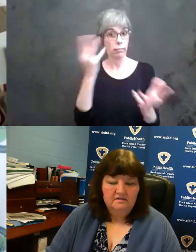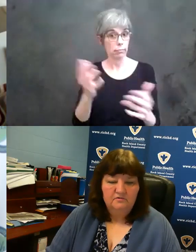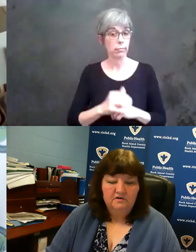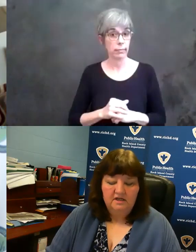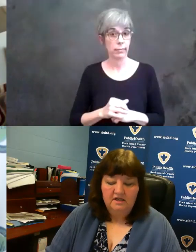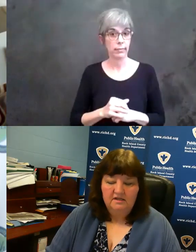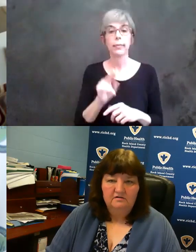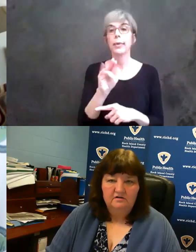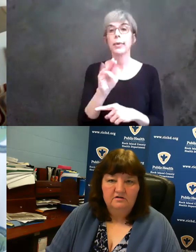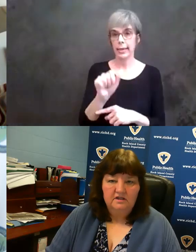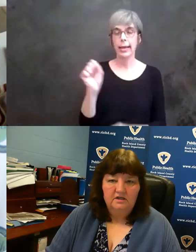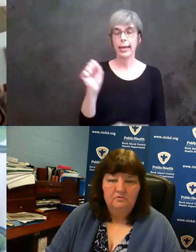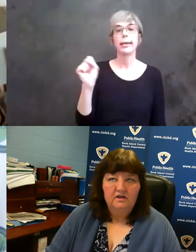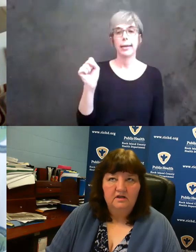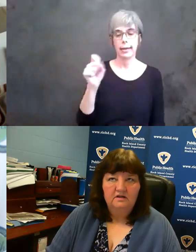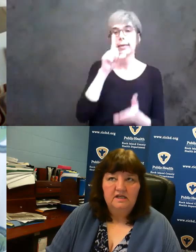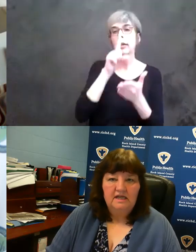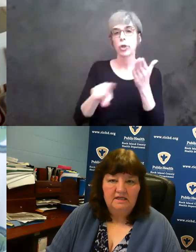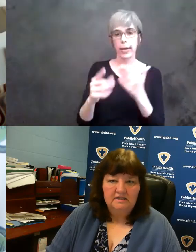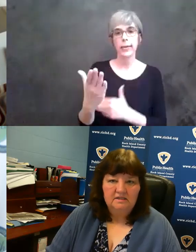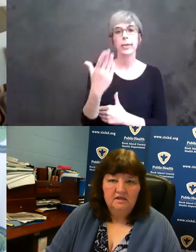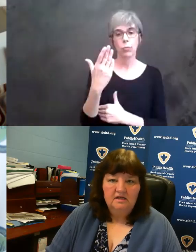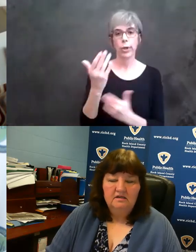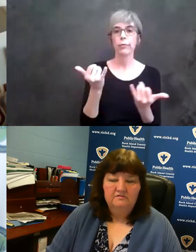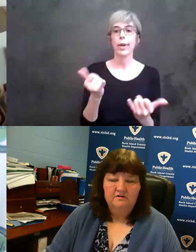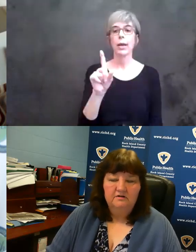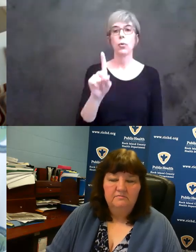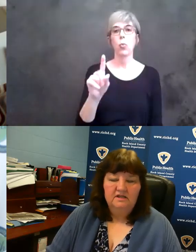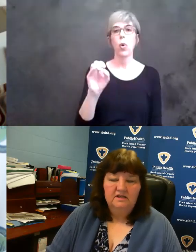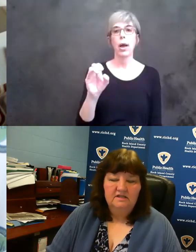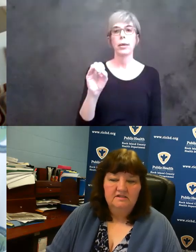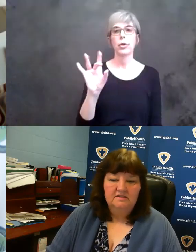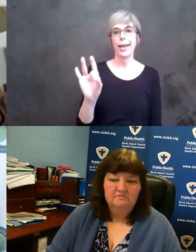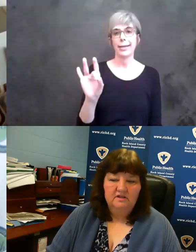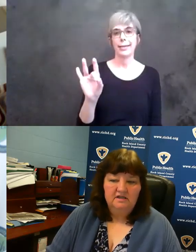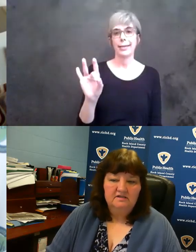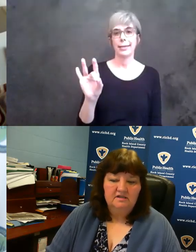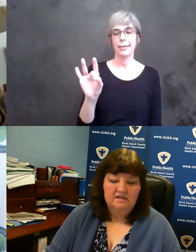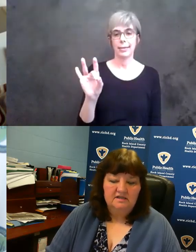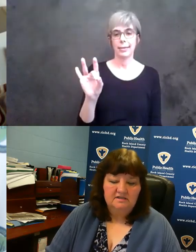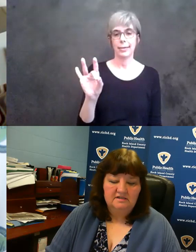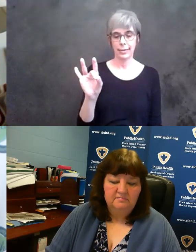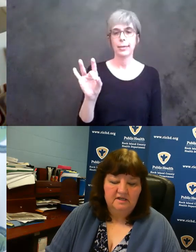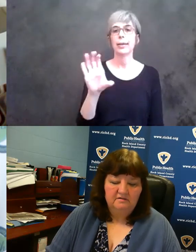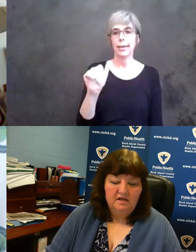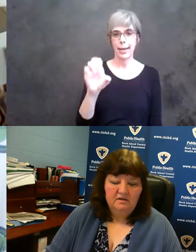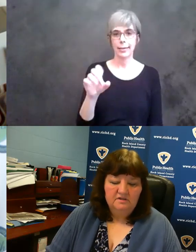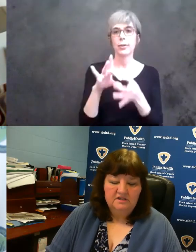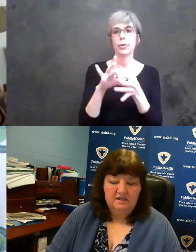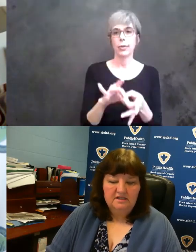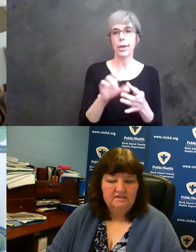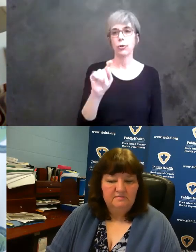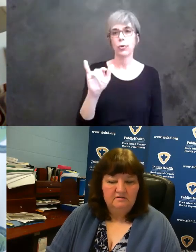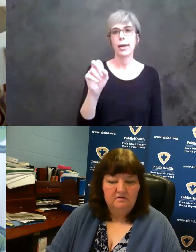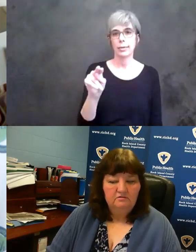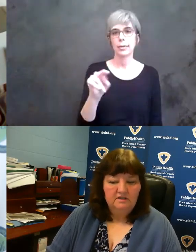this morning, and there are currently 108 confirmed cases related to the Tyson plant,